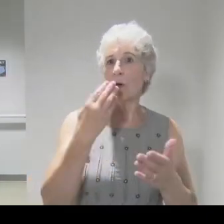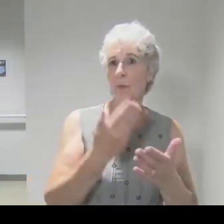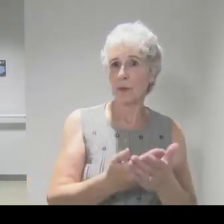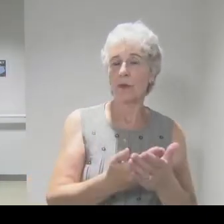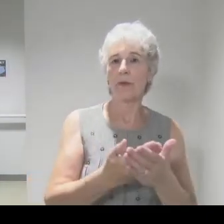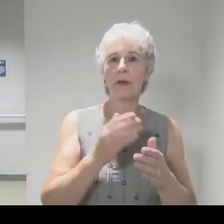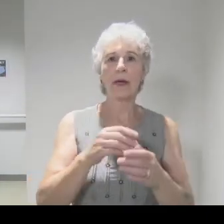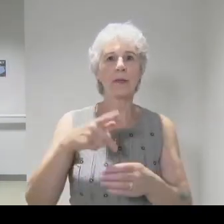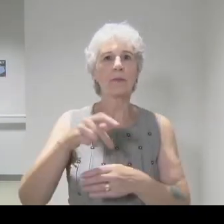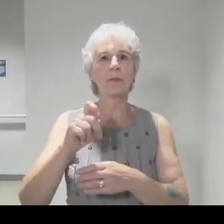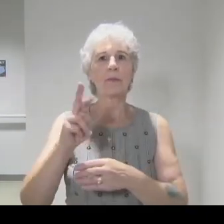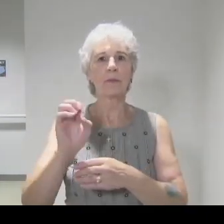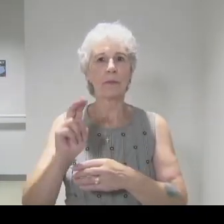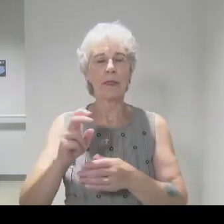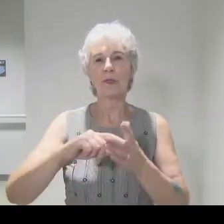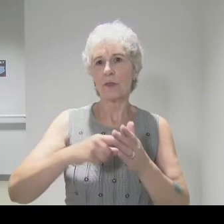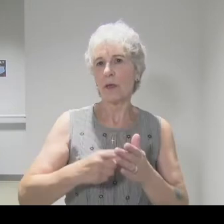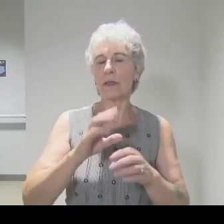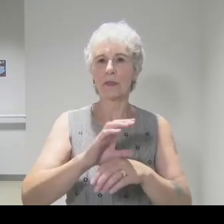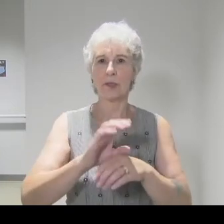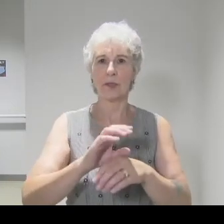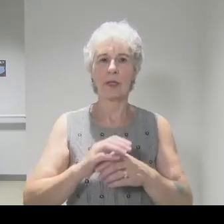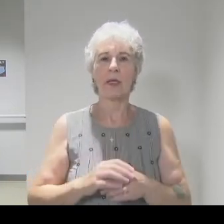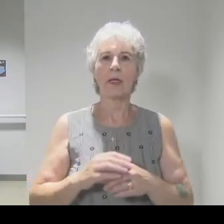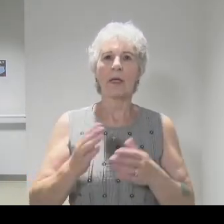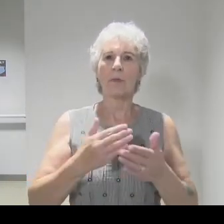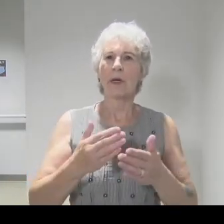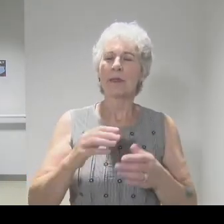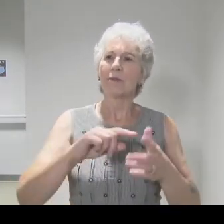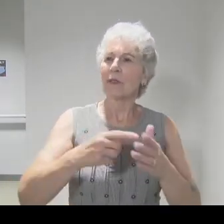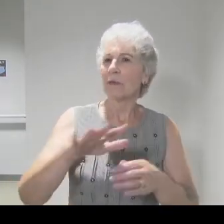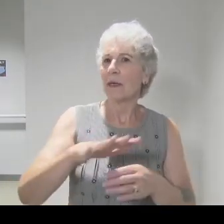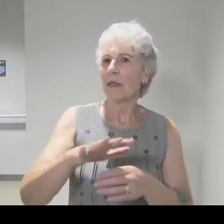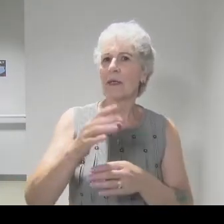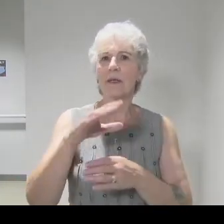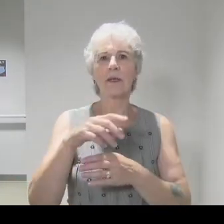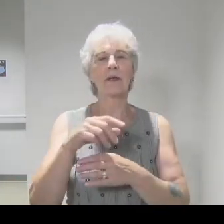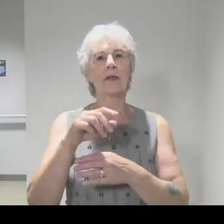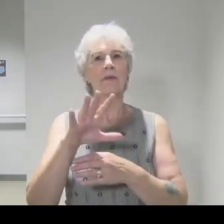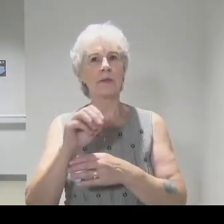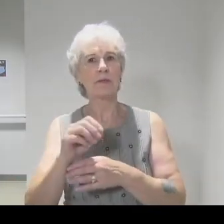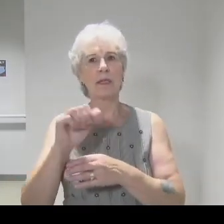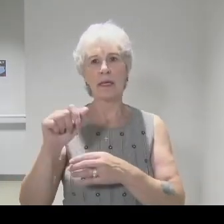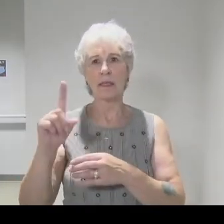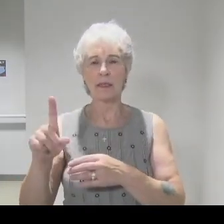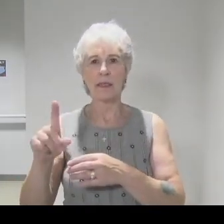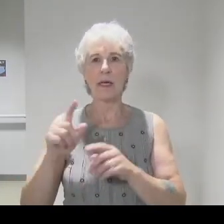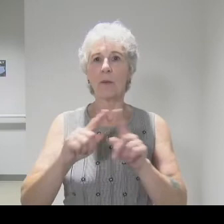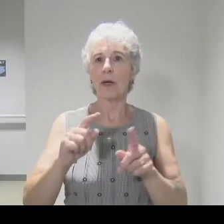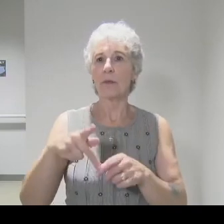there personally in Rome. They got started around 50 AD, and Peter didn't visit until 63